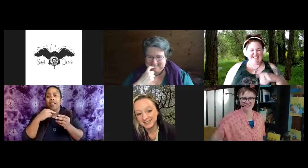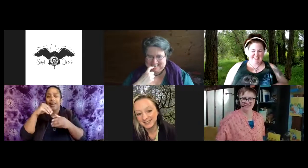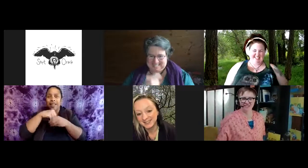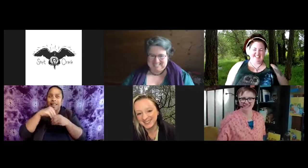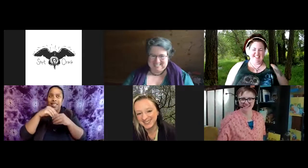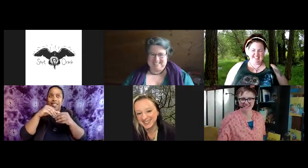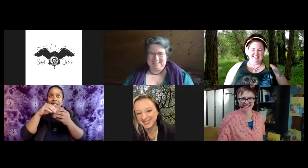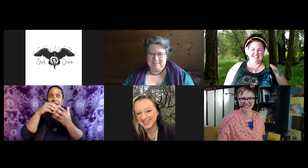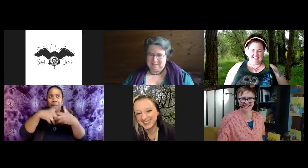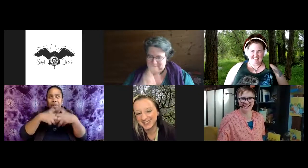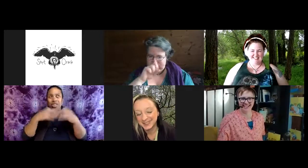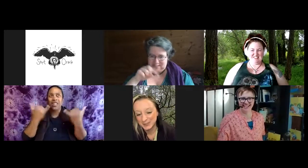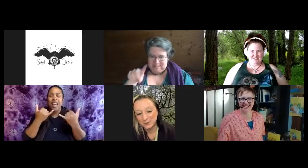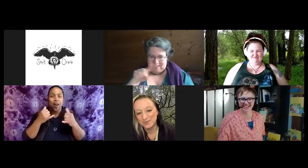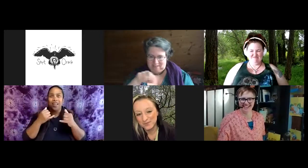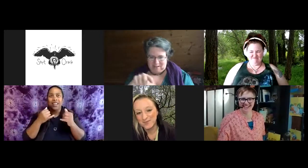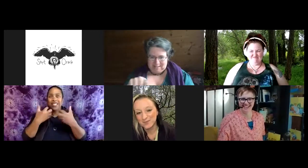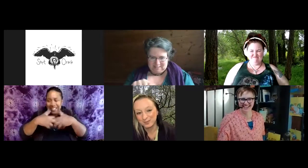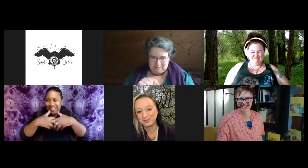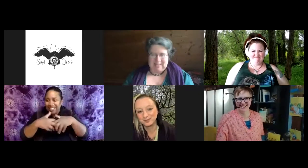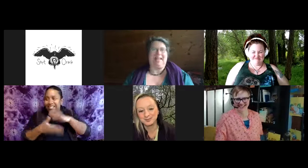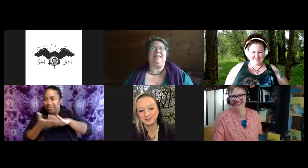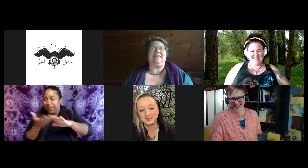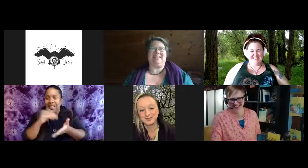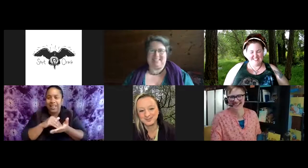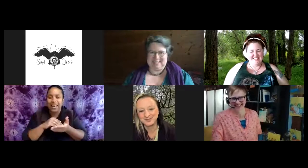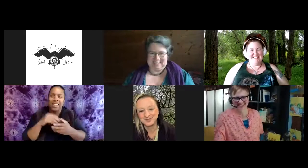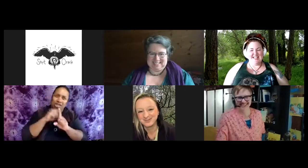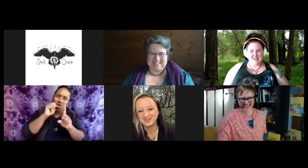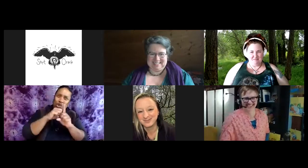it's all running again. Those tricky fairies are playing.